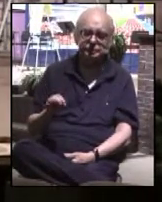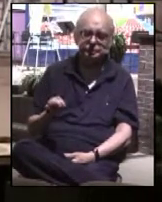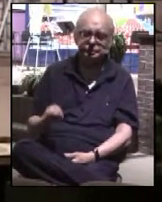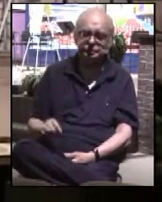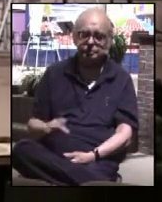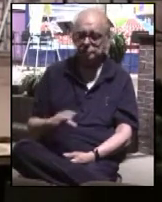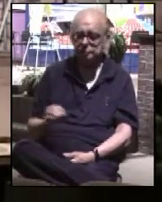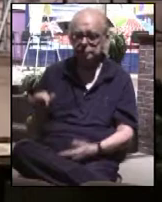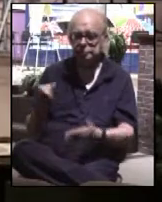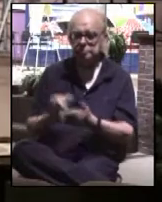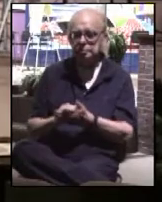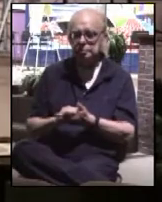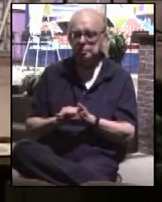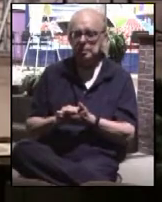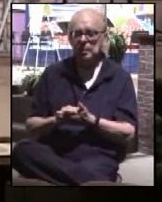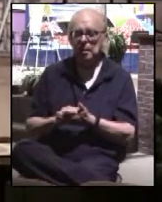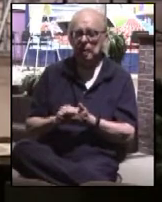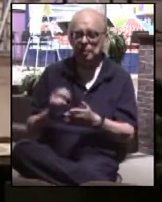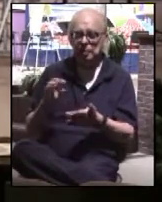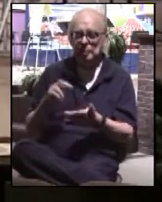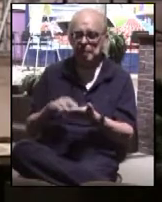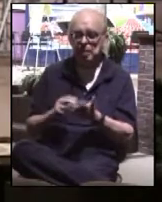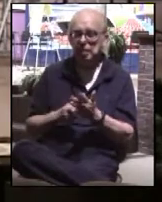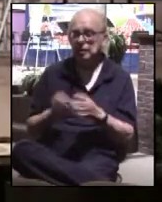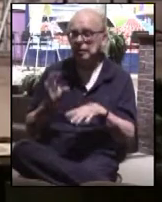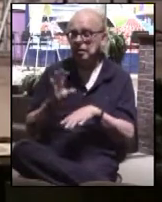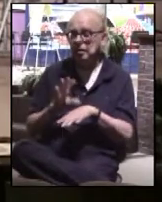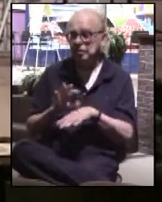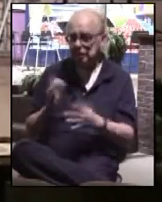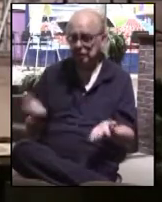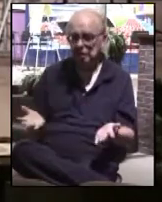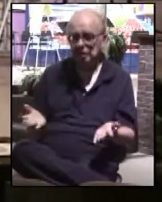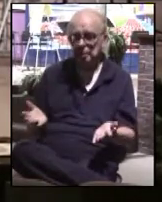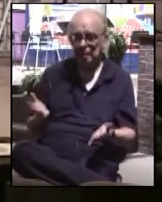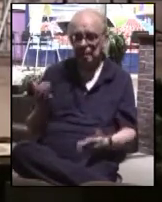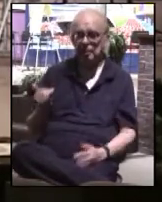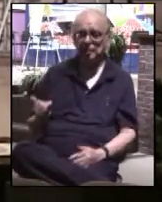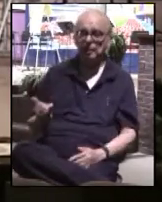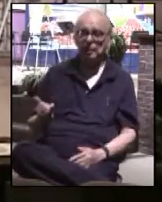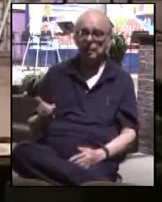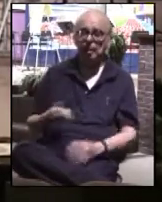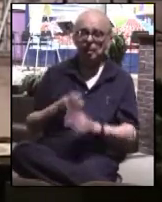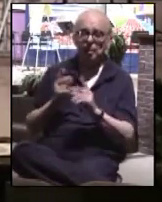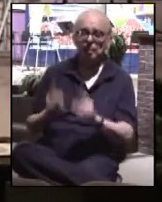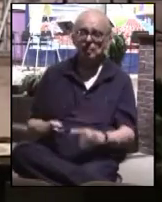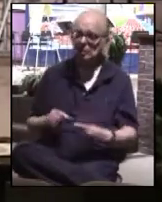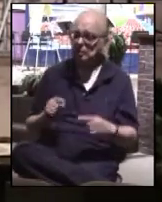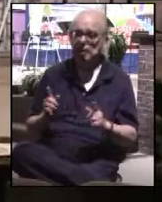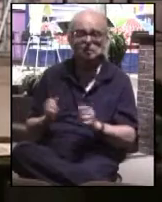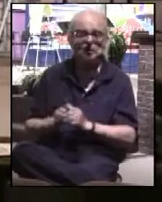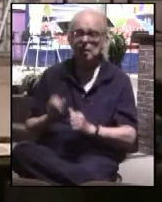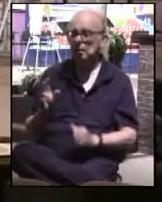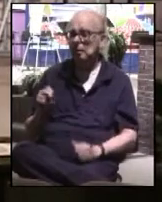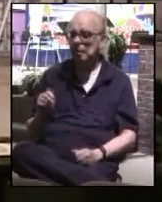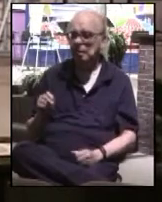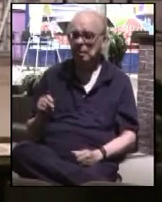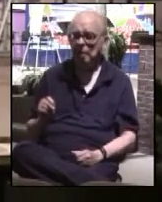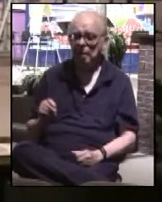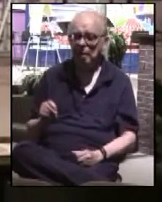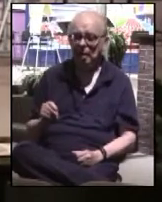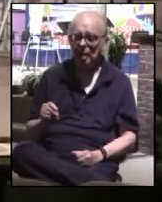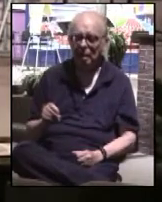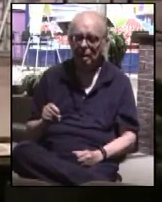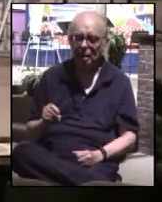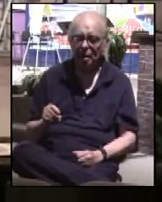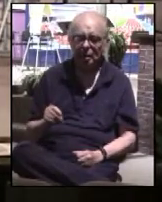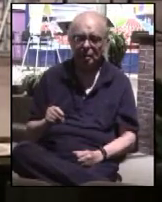and that's what this church is about now is everybody going to agree no but we're going to be here